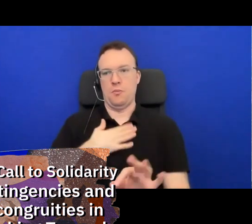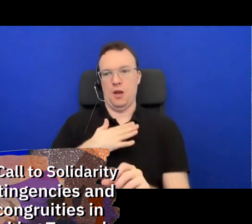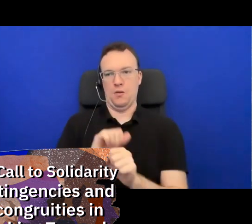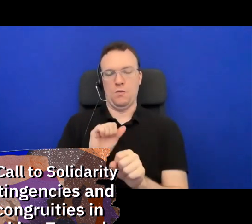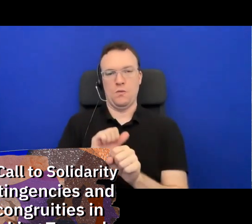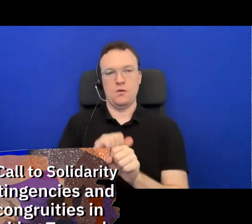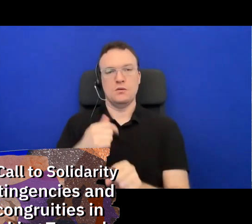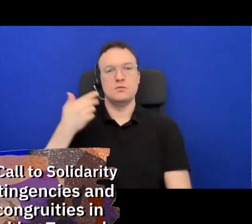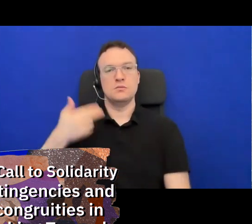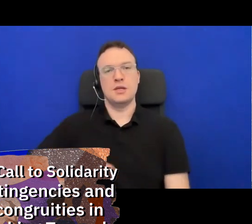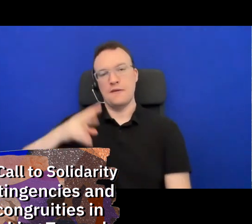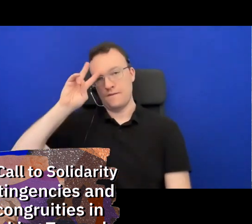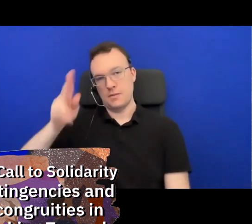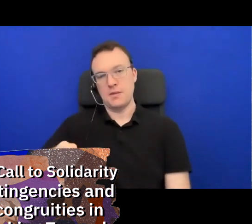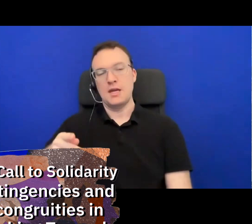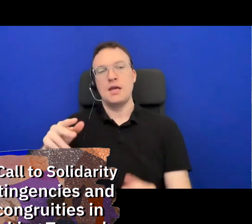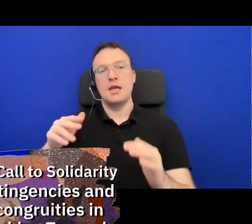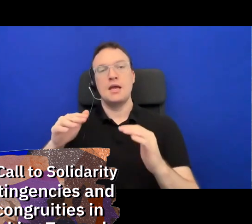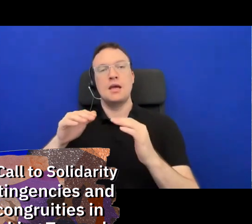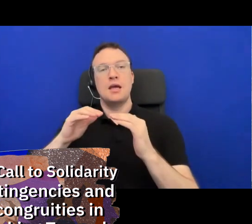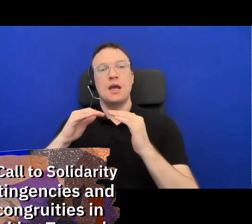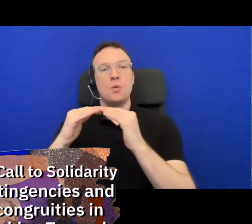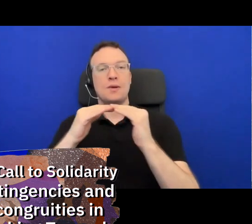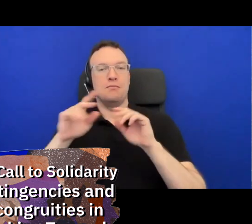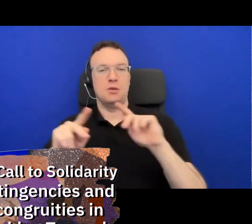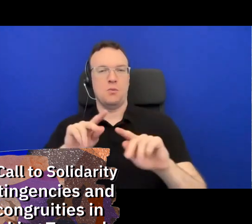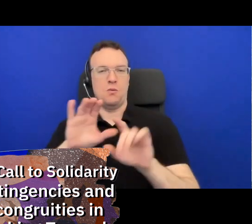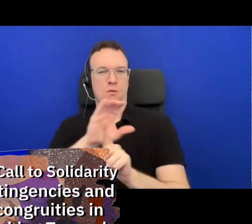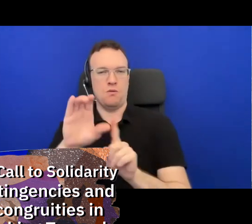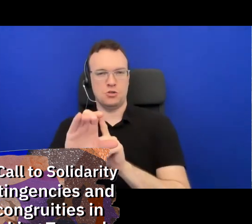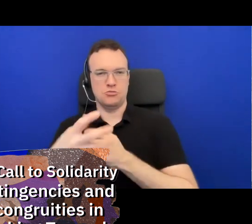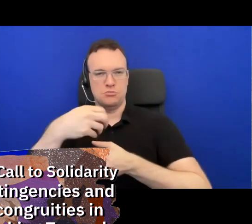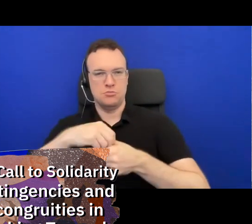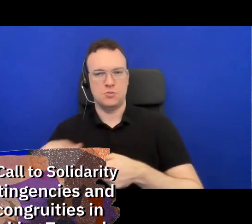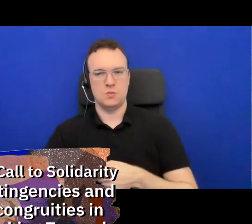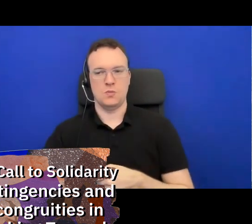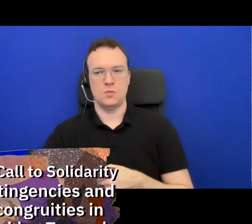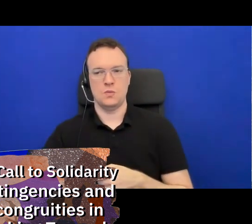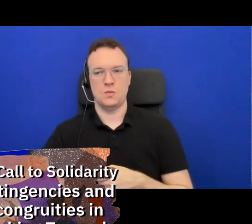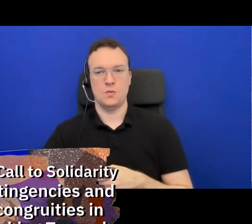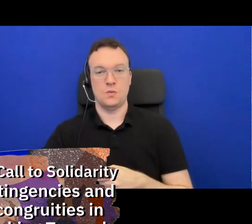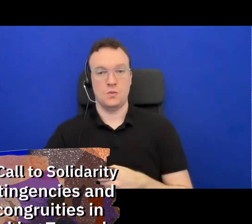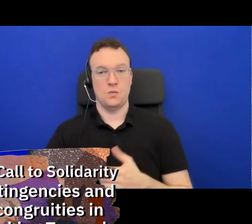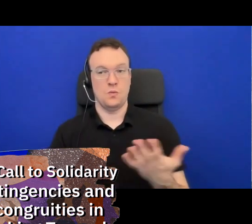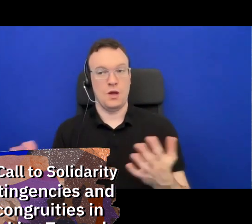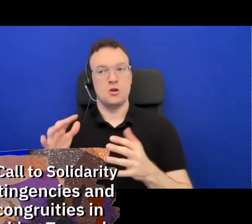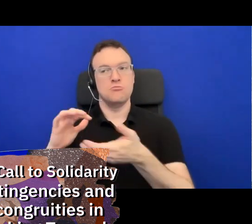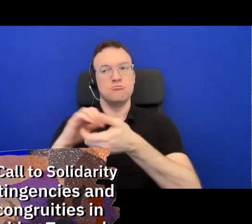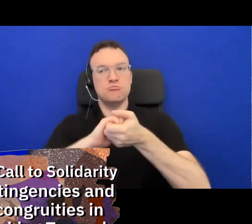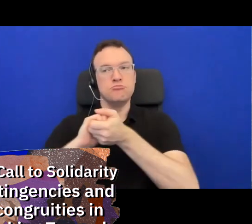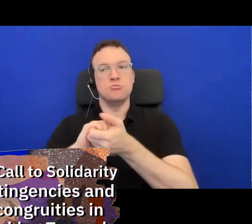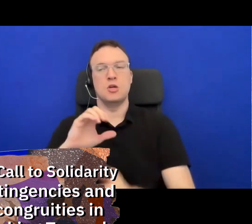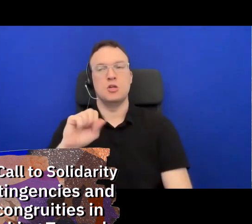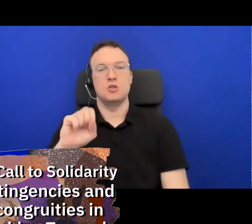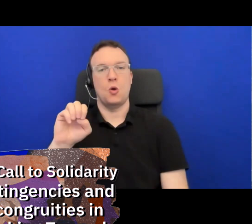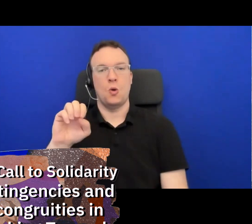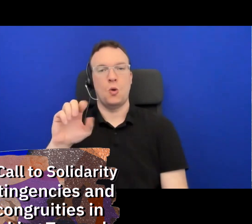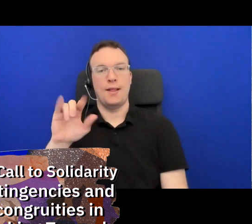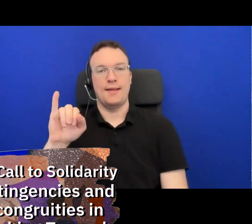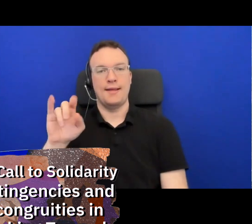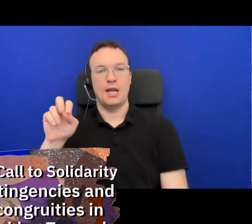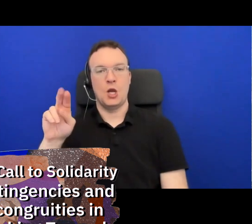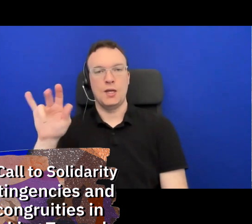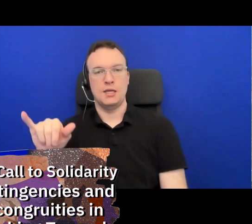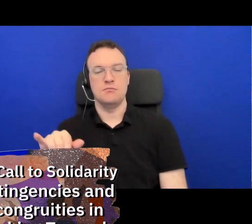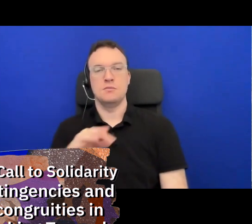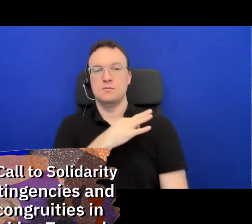VP of Equity, People, and Culture, and that is solidarity. As faculty, instructors, staff,